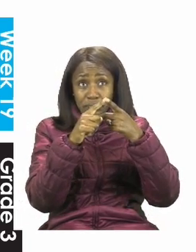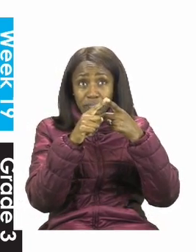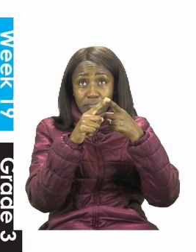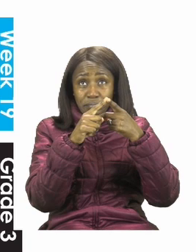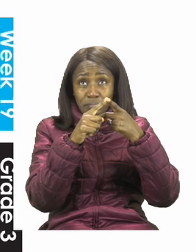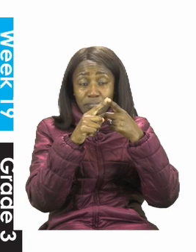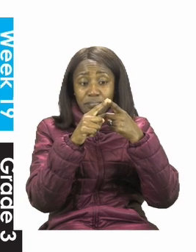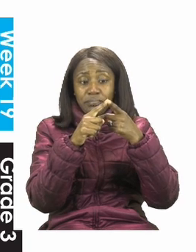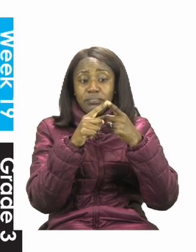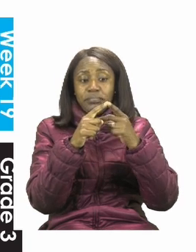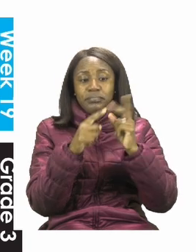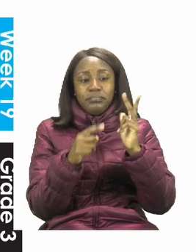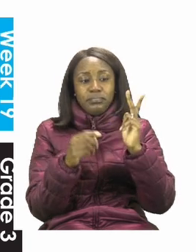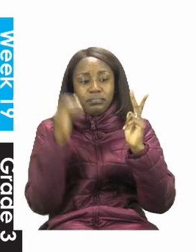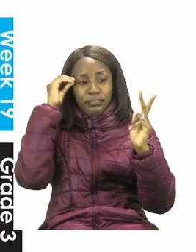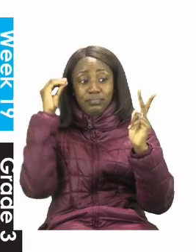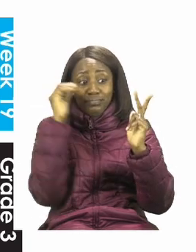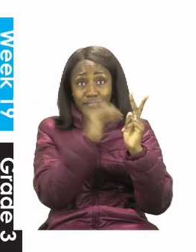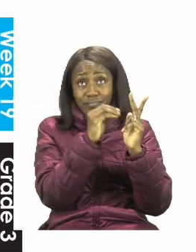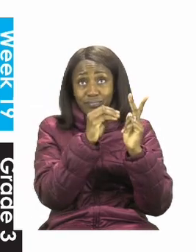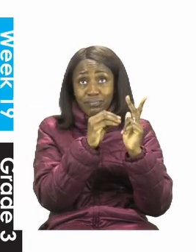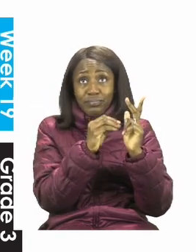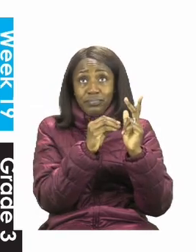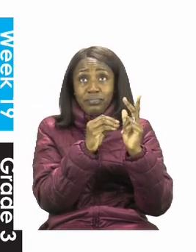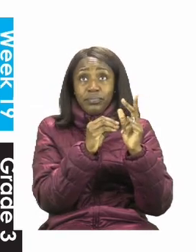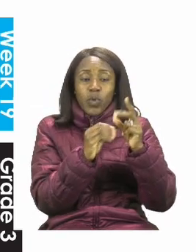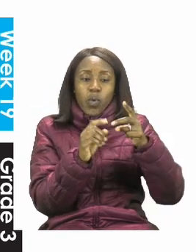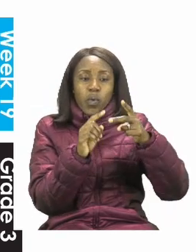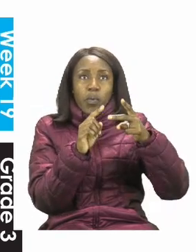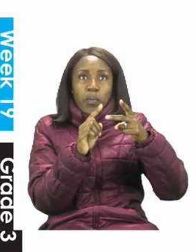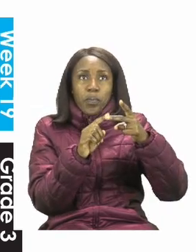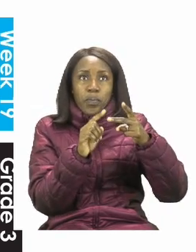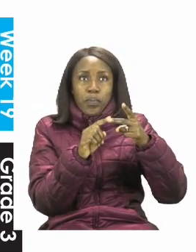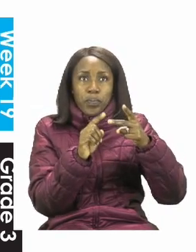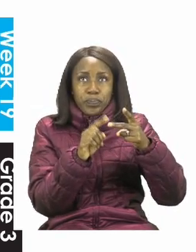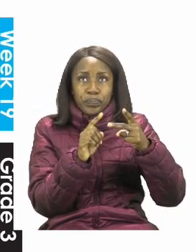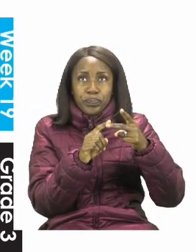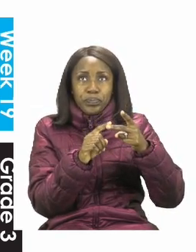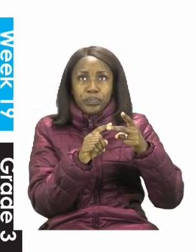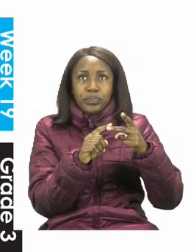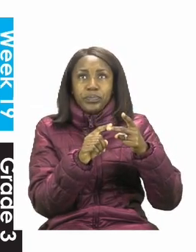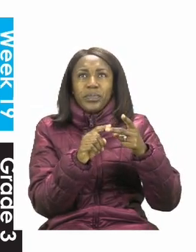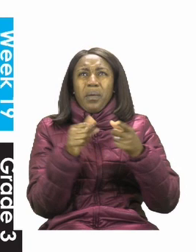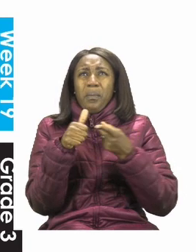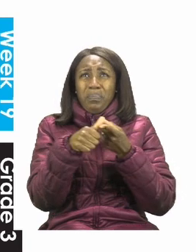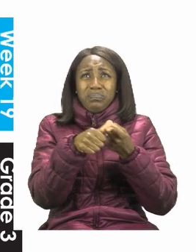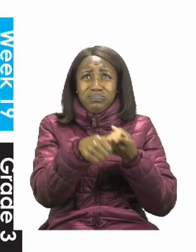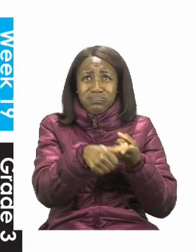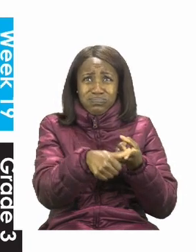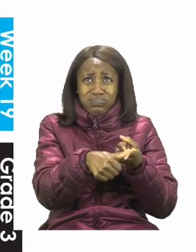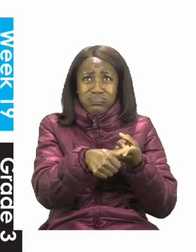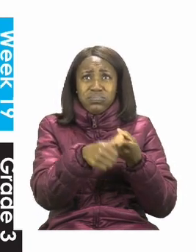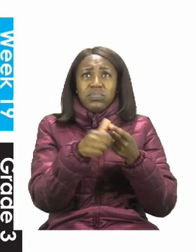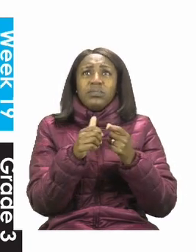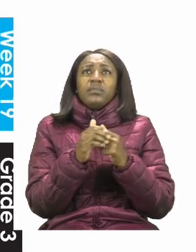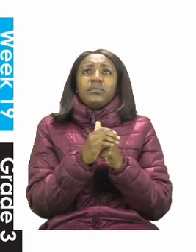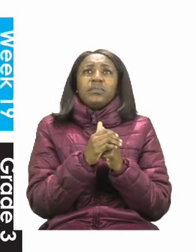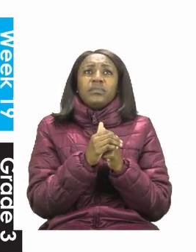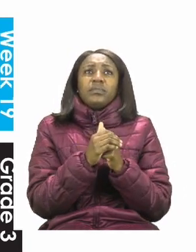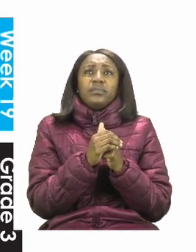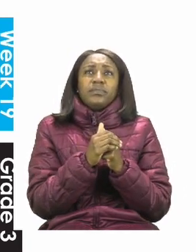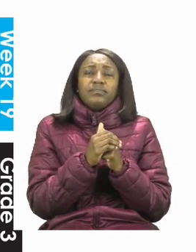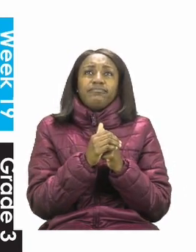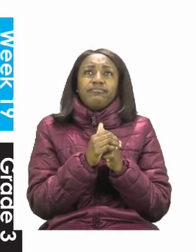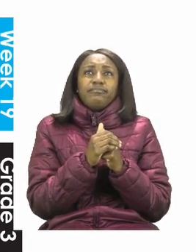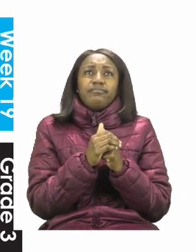the following 2 words were taken from the words in your vocabulary. The first